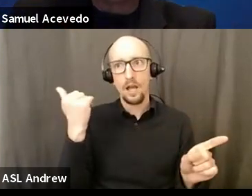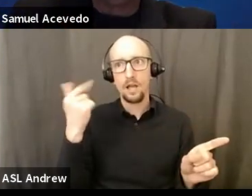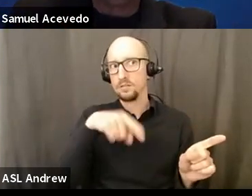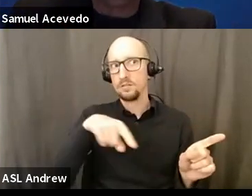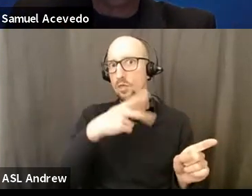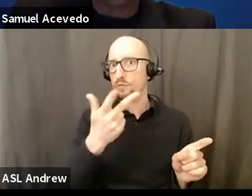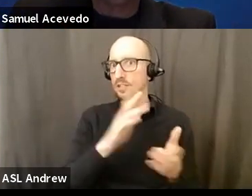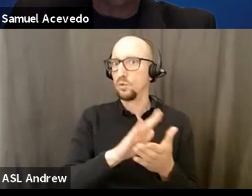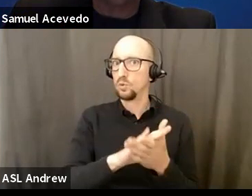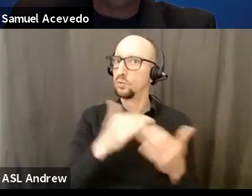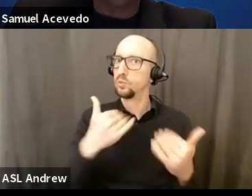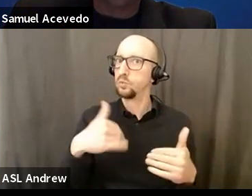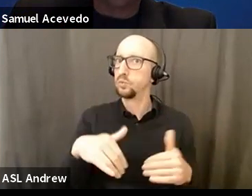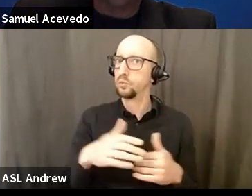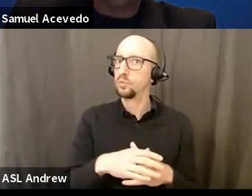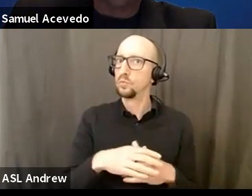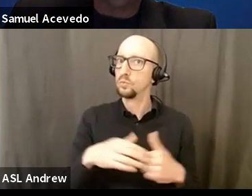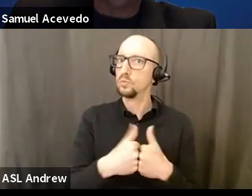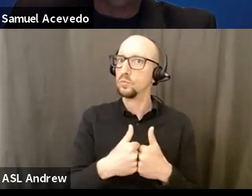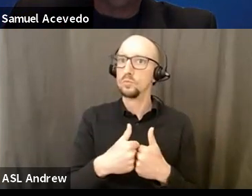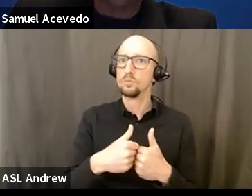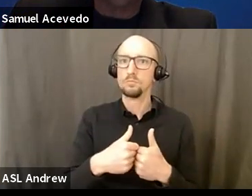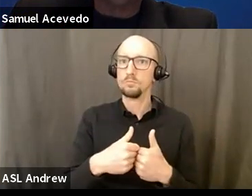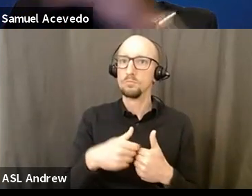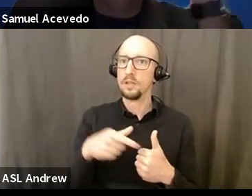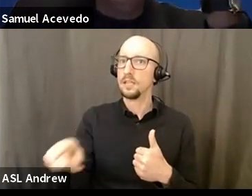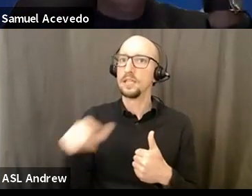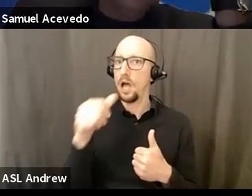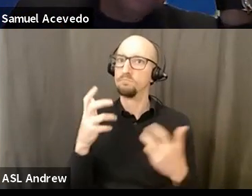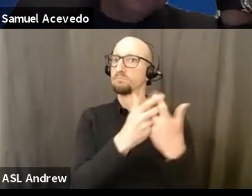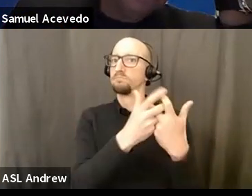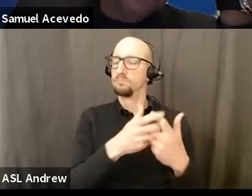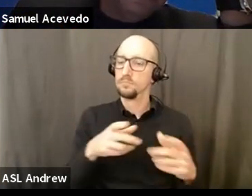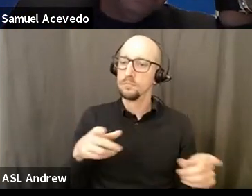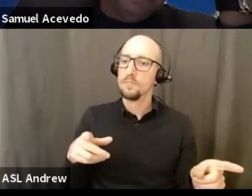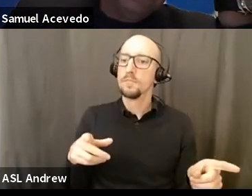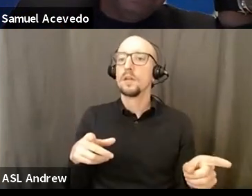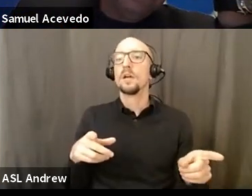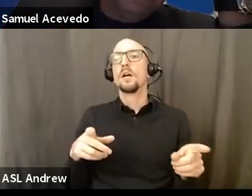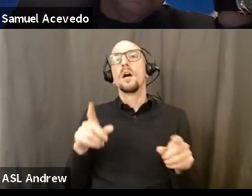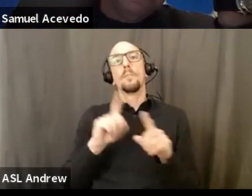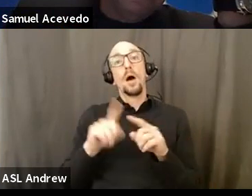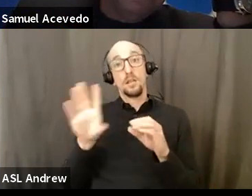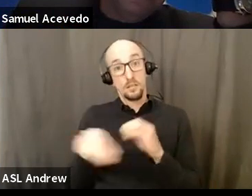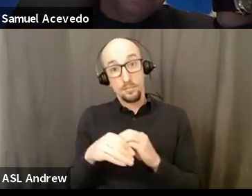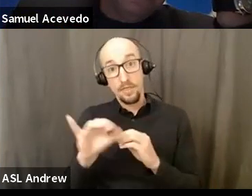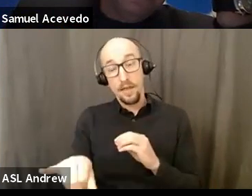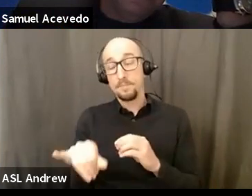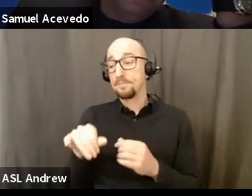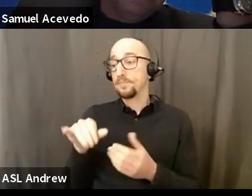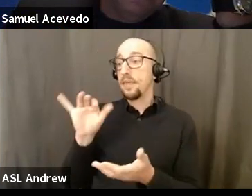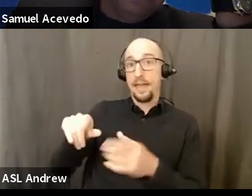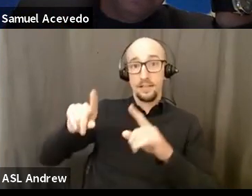further try to reach consensus that in addition, since it will not count other than to determine